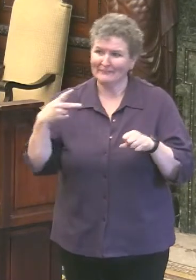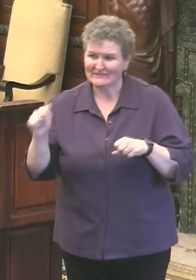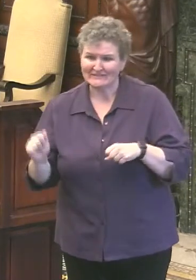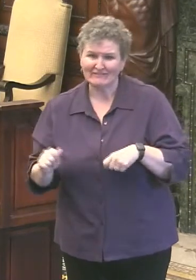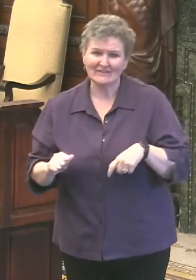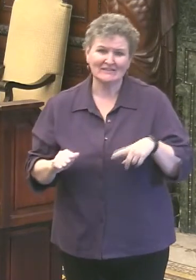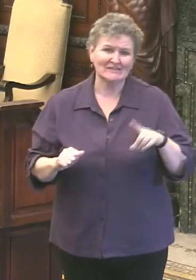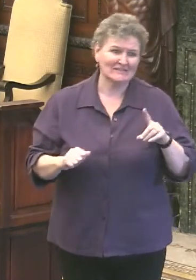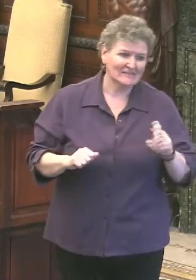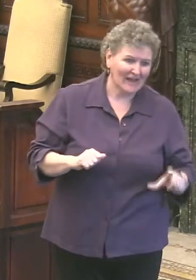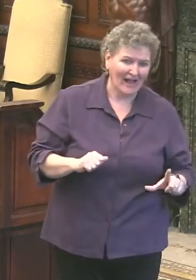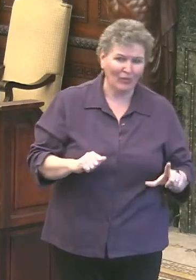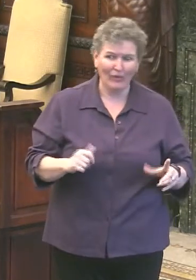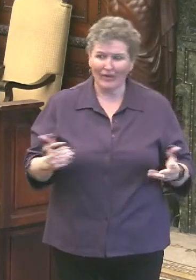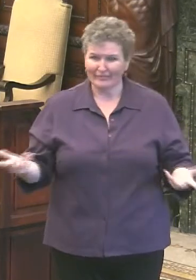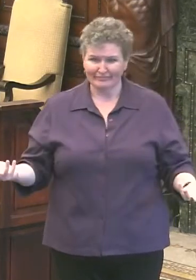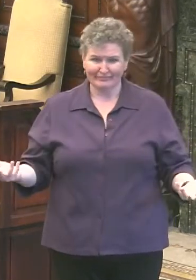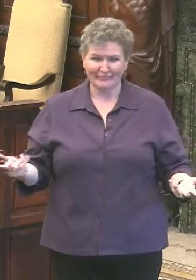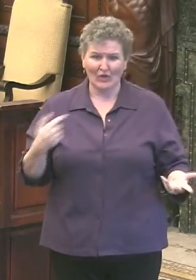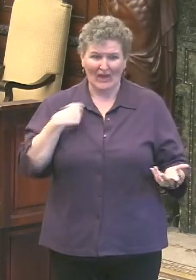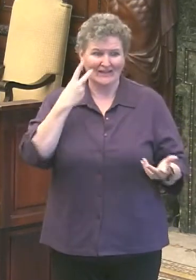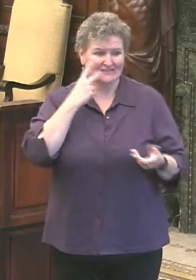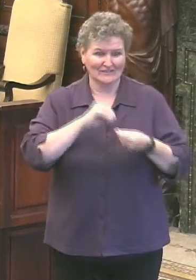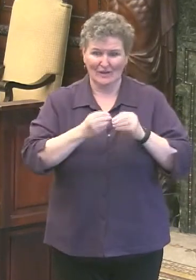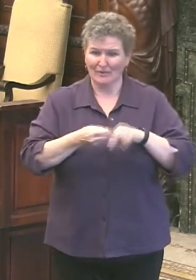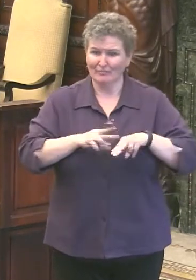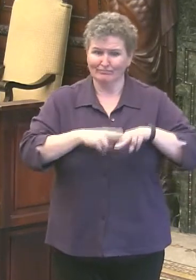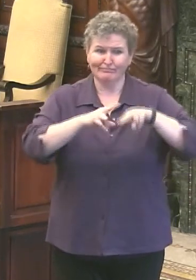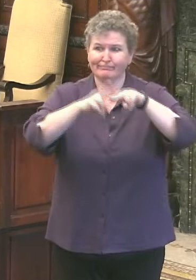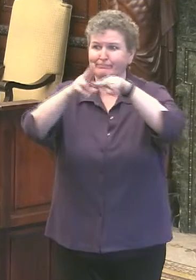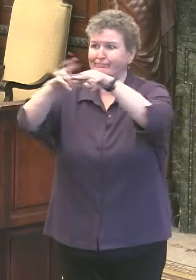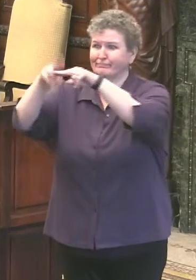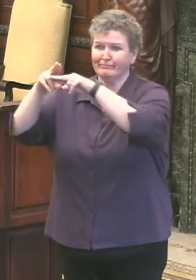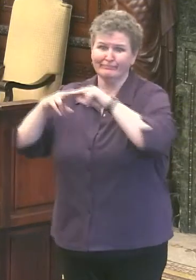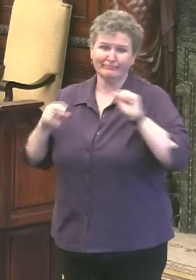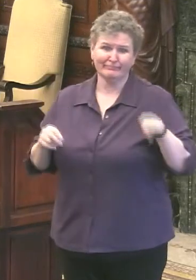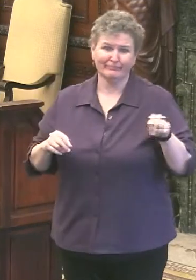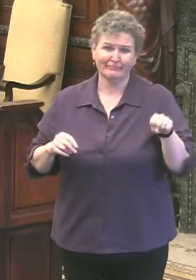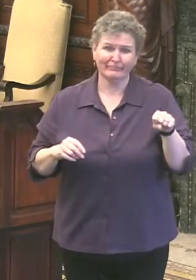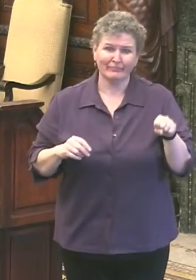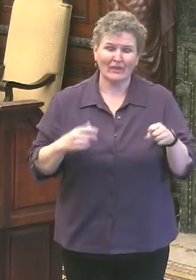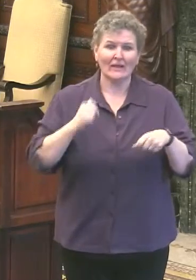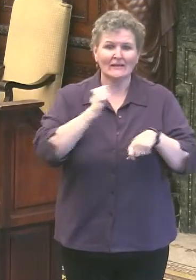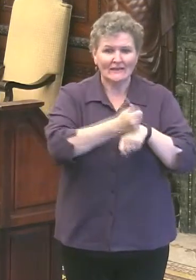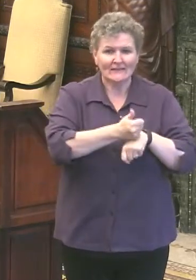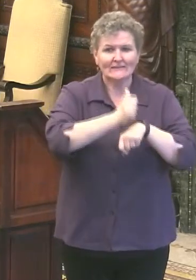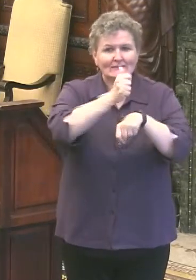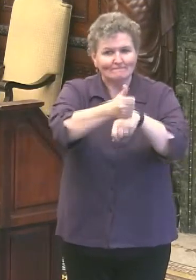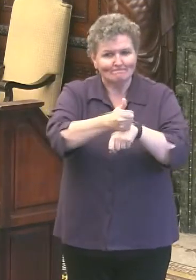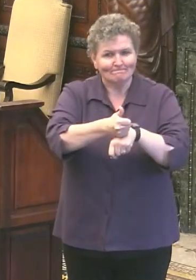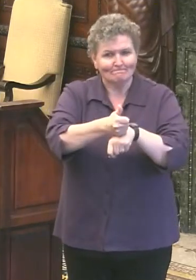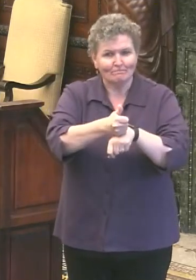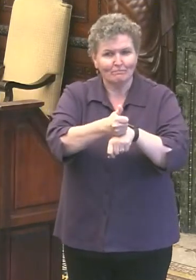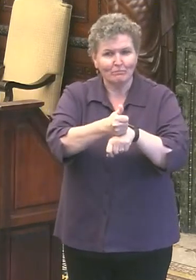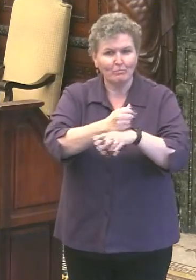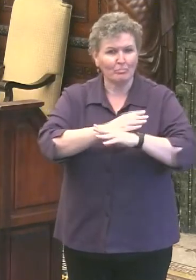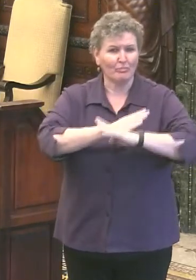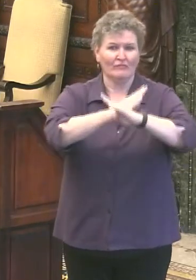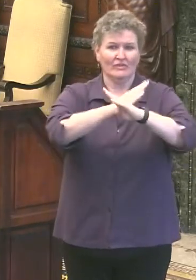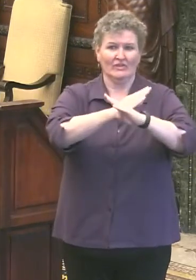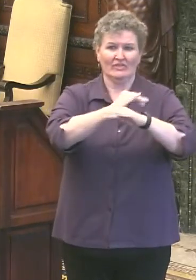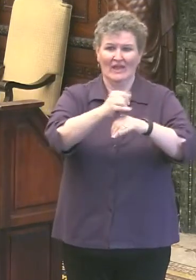seeing increases in cases. I did lay out the steps that we are putting in place here to try to prevent those same increases from happening in